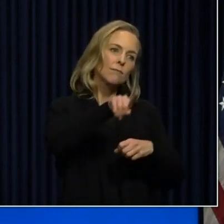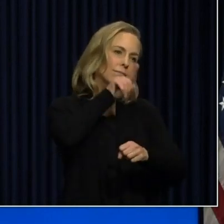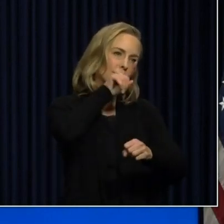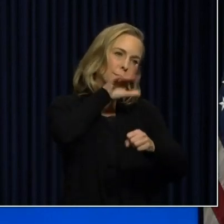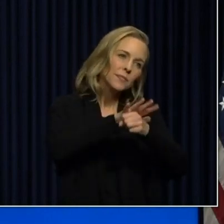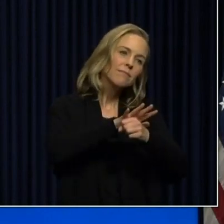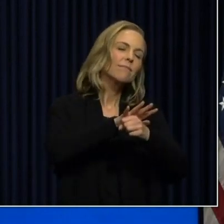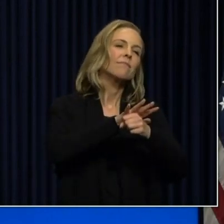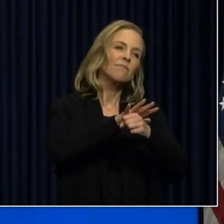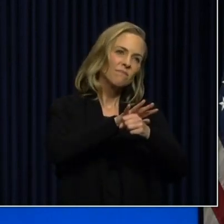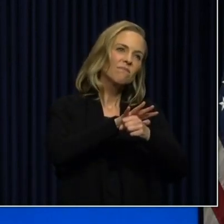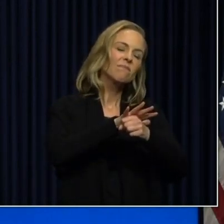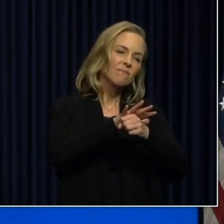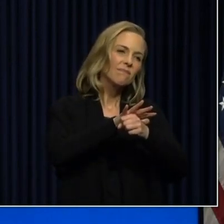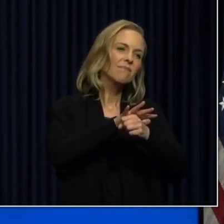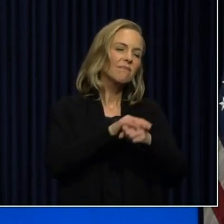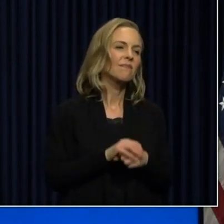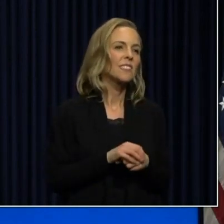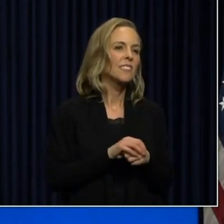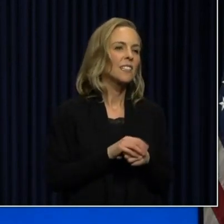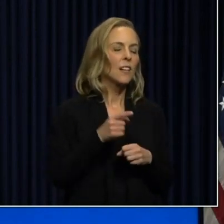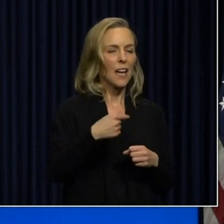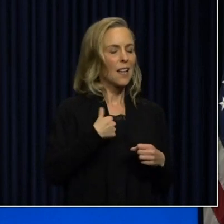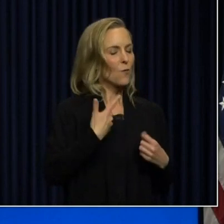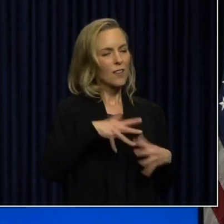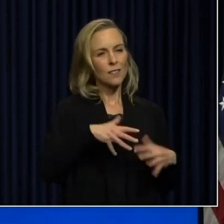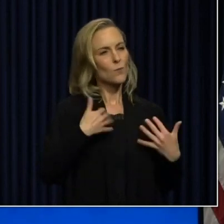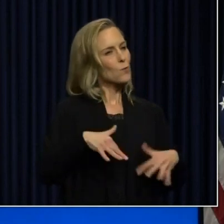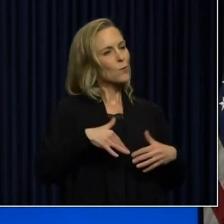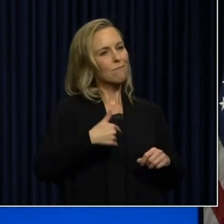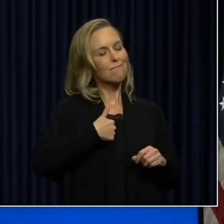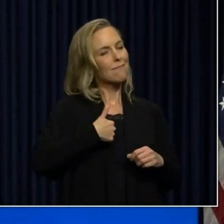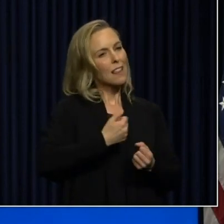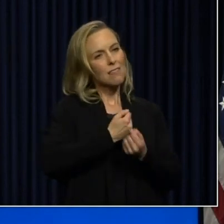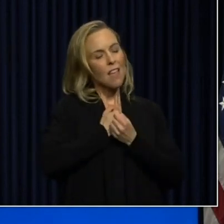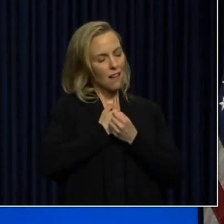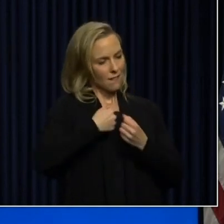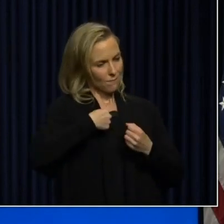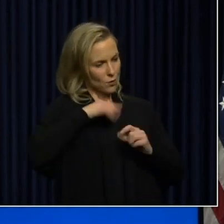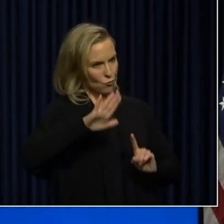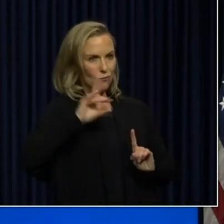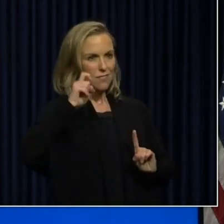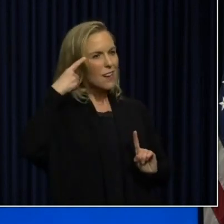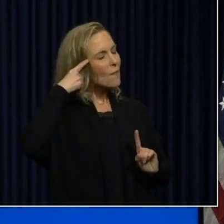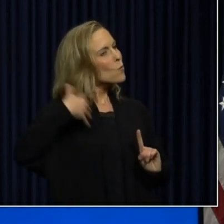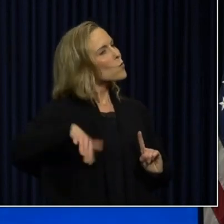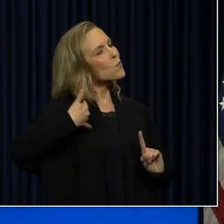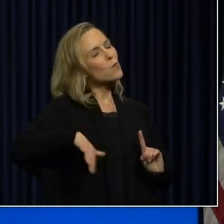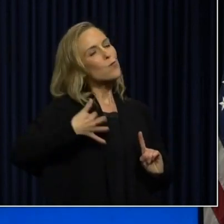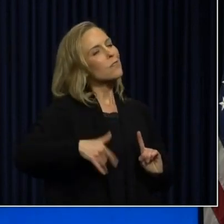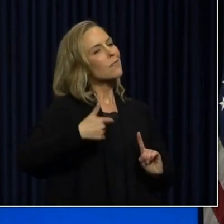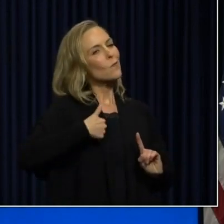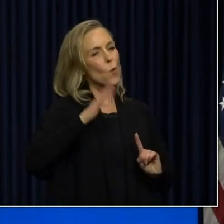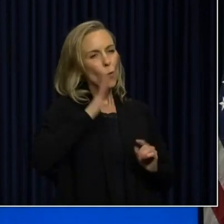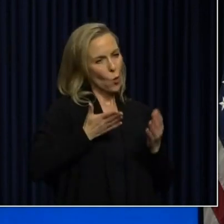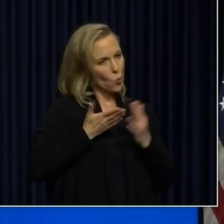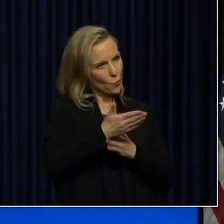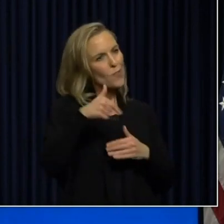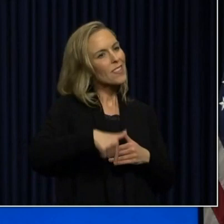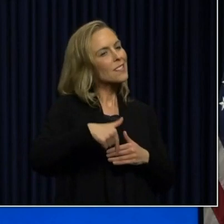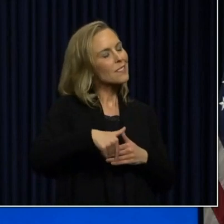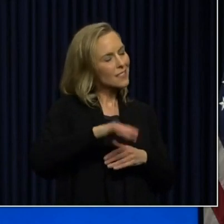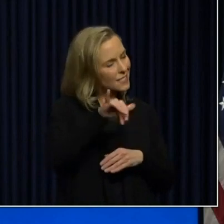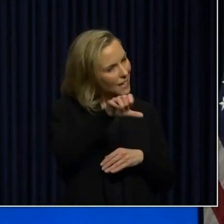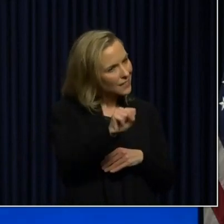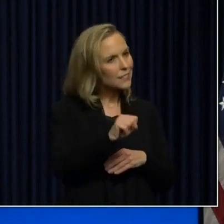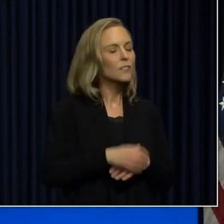commitment. I love being your governor, and we're going to get through this. We absolutely are.